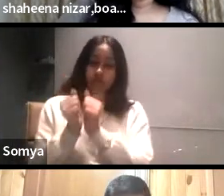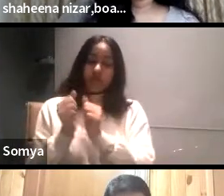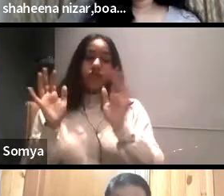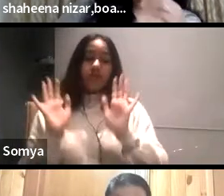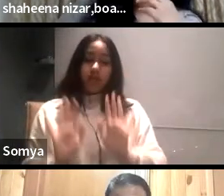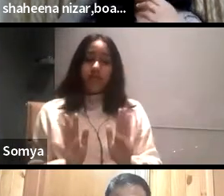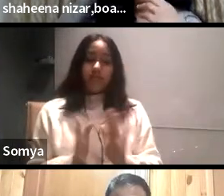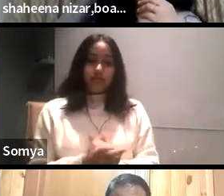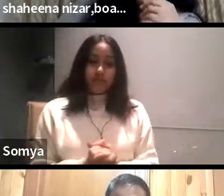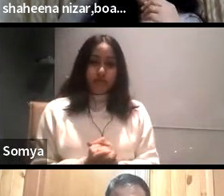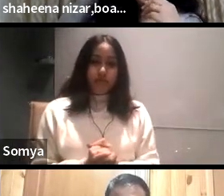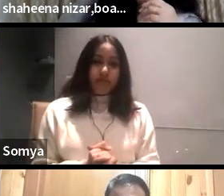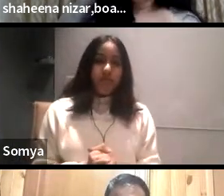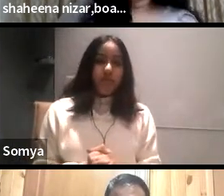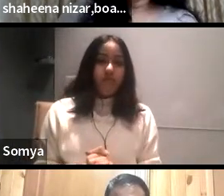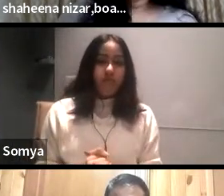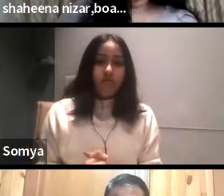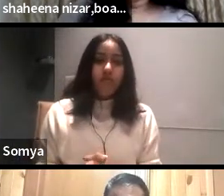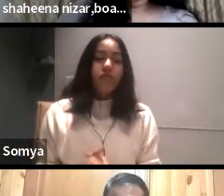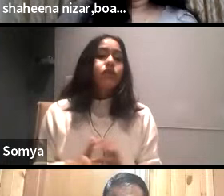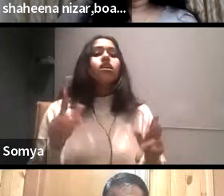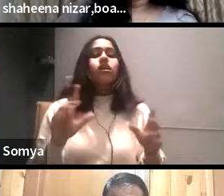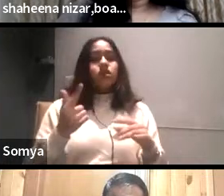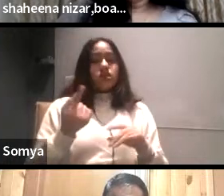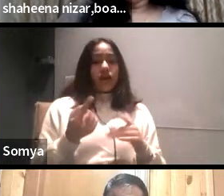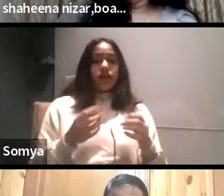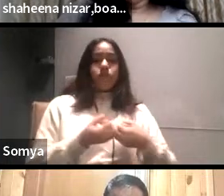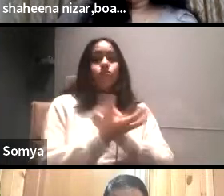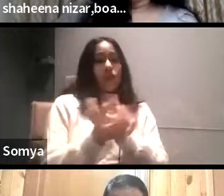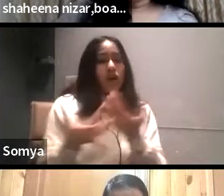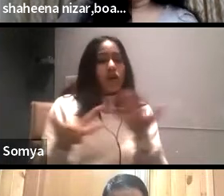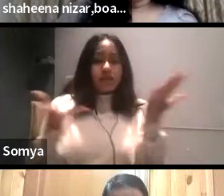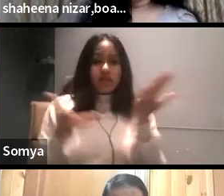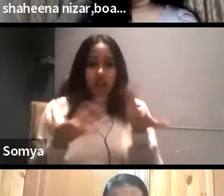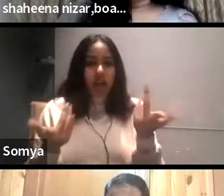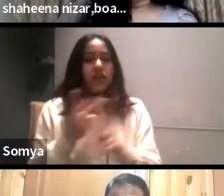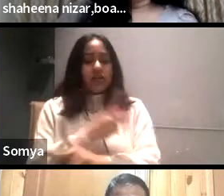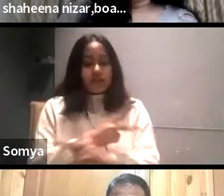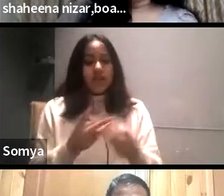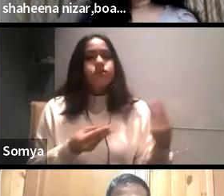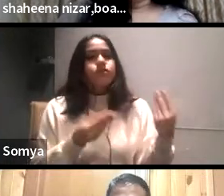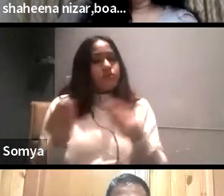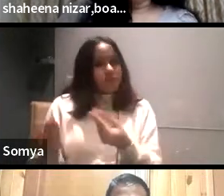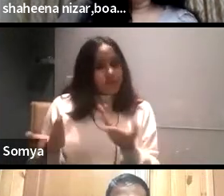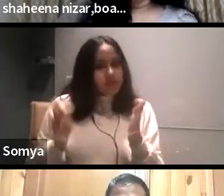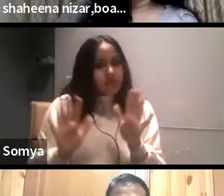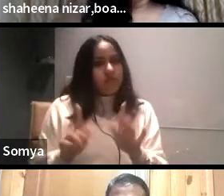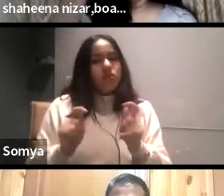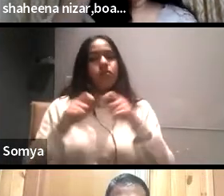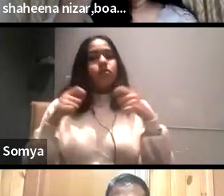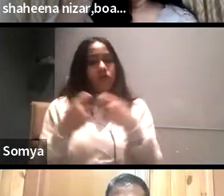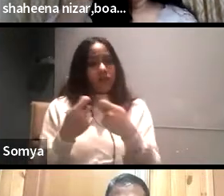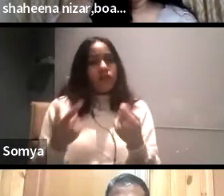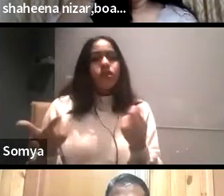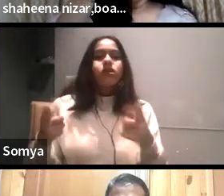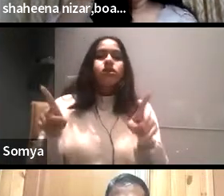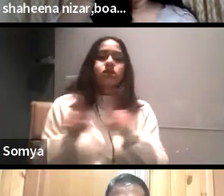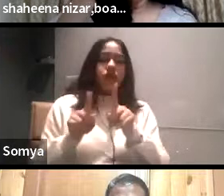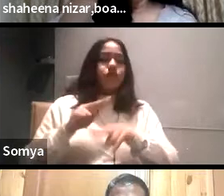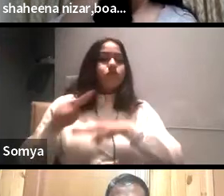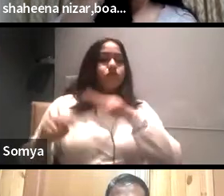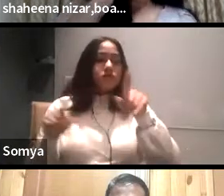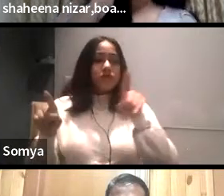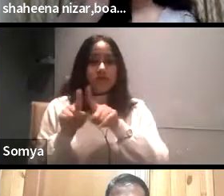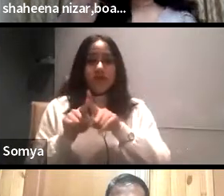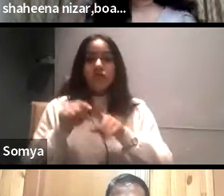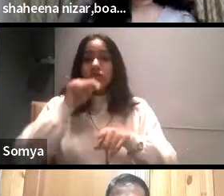University, and where we are providing our technology, our staffing industry expertise, and we are building scalable and